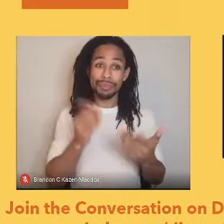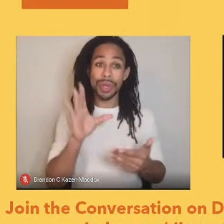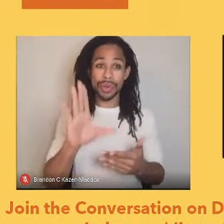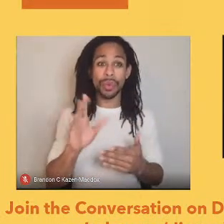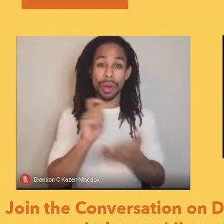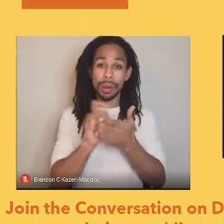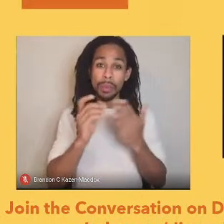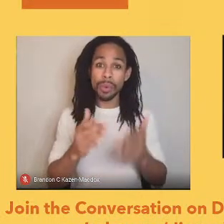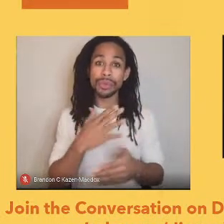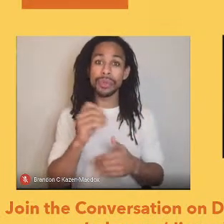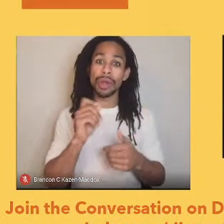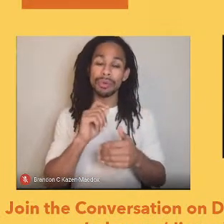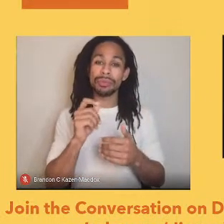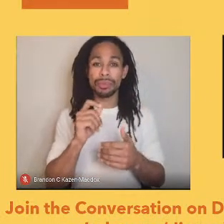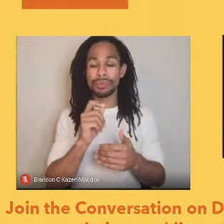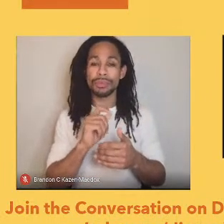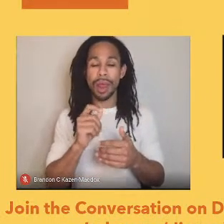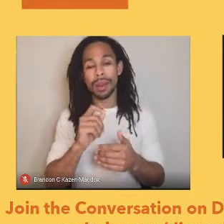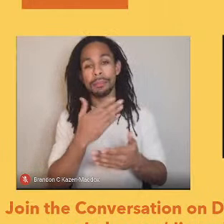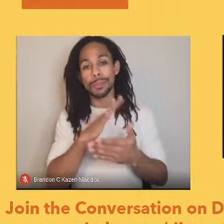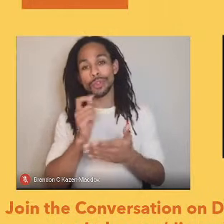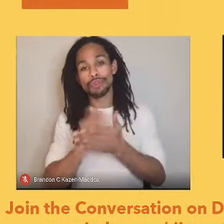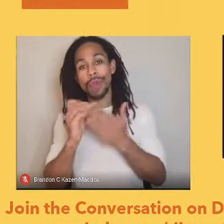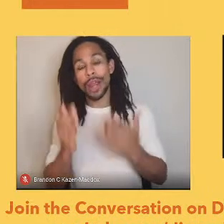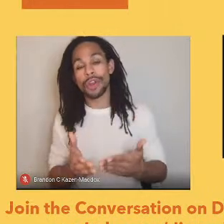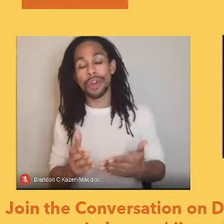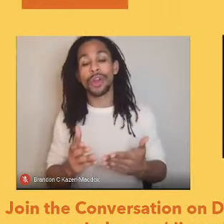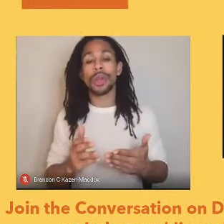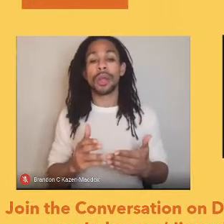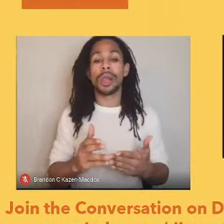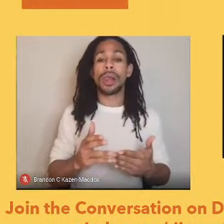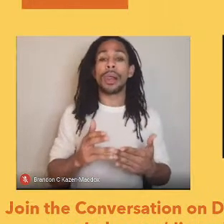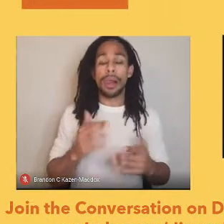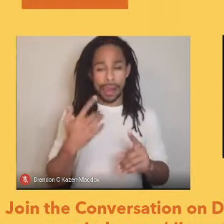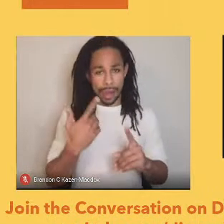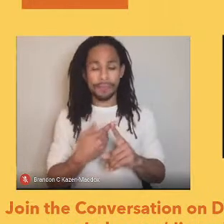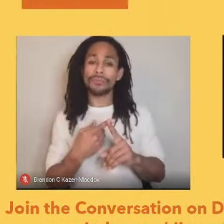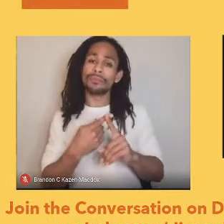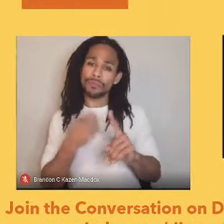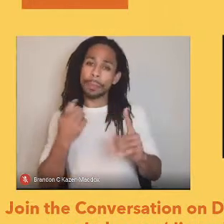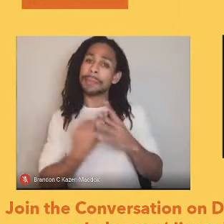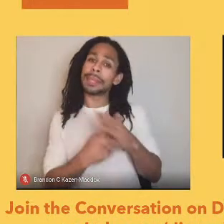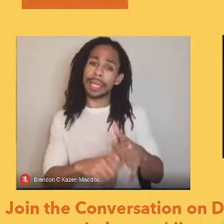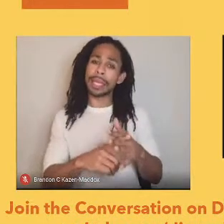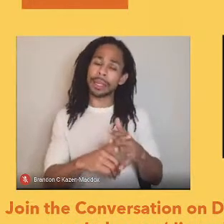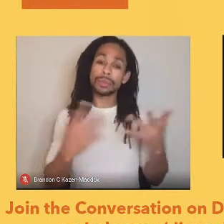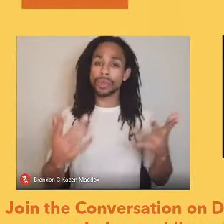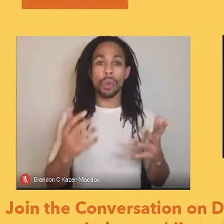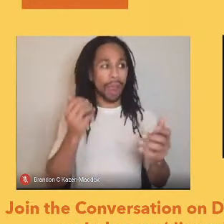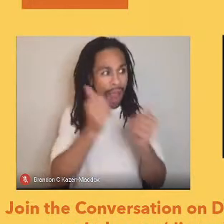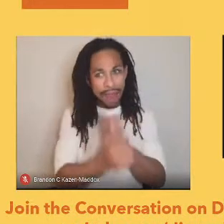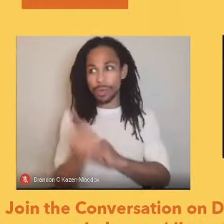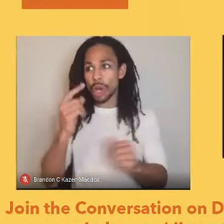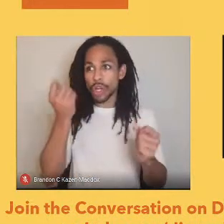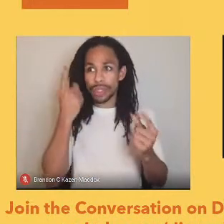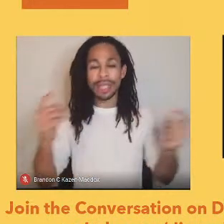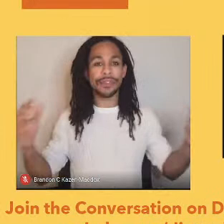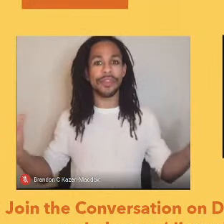everybody in the room from the, well, I guess now from comfort of our own homes, in the beginning. So we all understand that this is for the